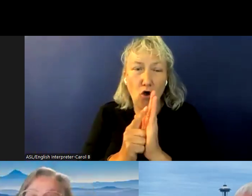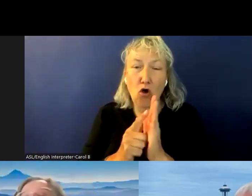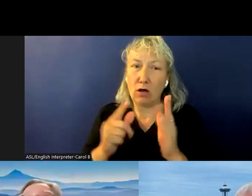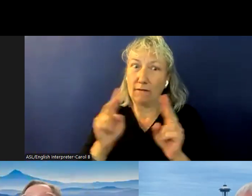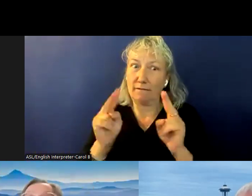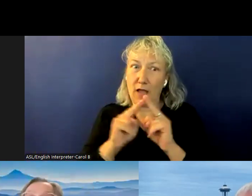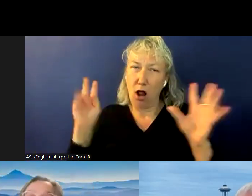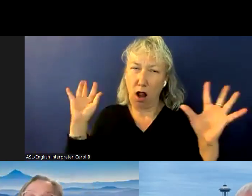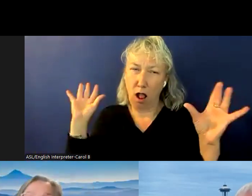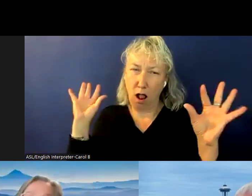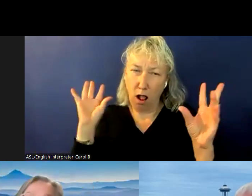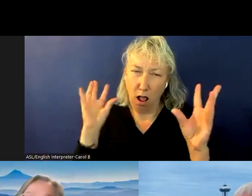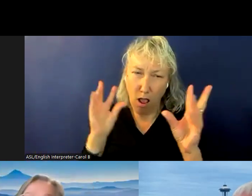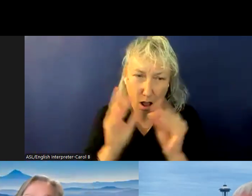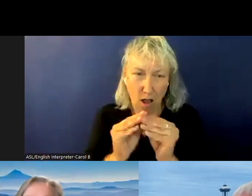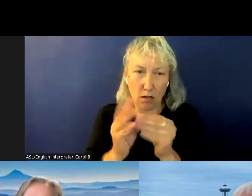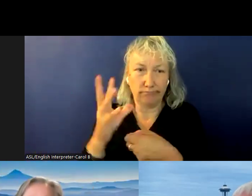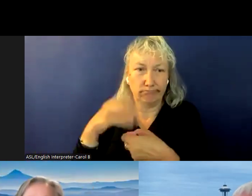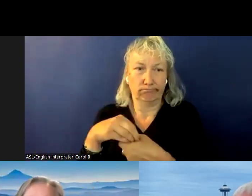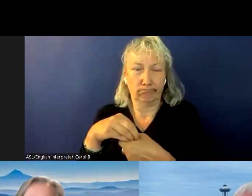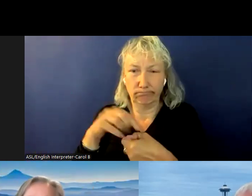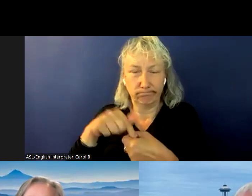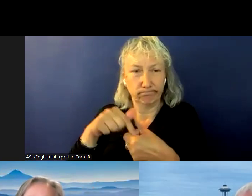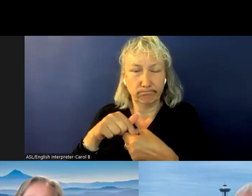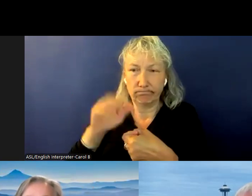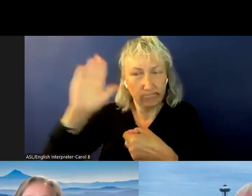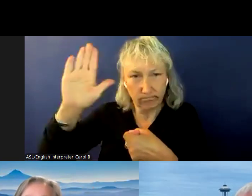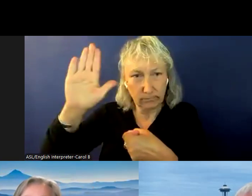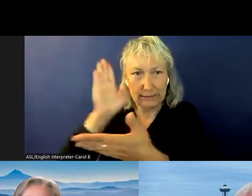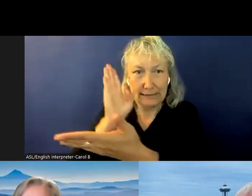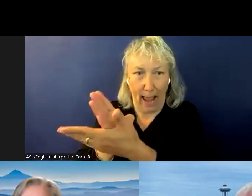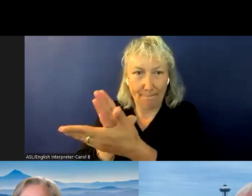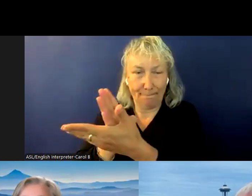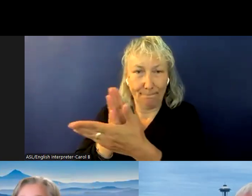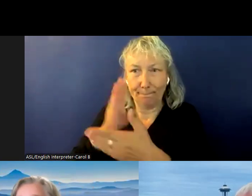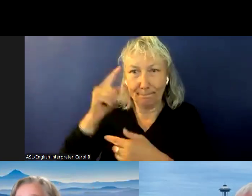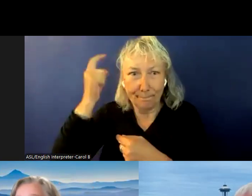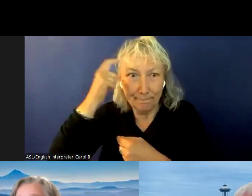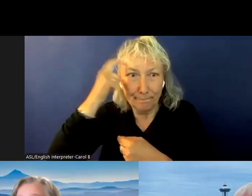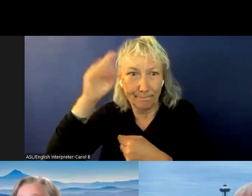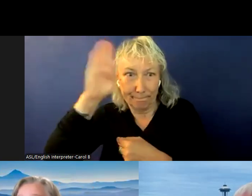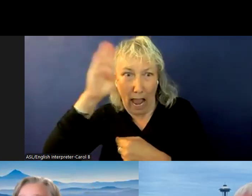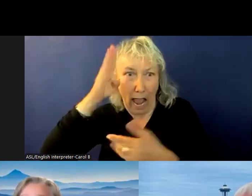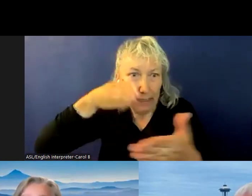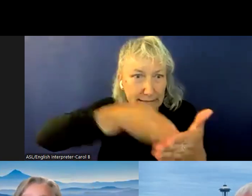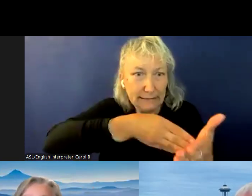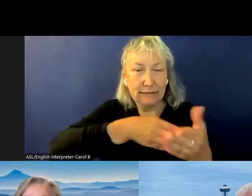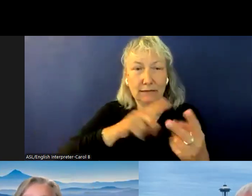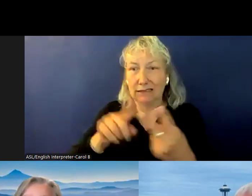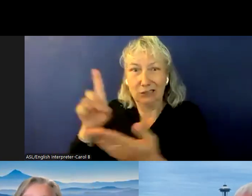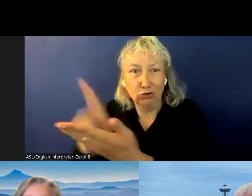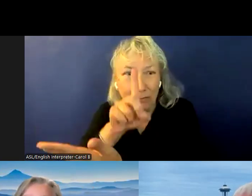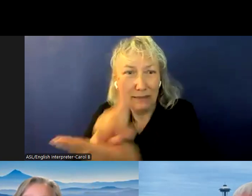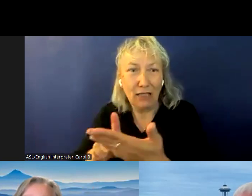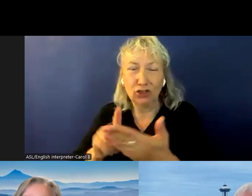comprehensive. And it's really around no bias, no discrimination, making accommodations.